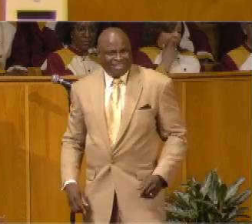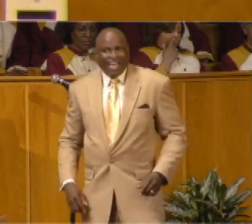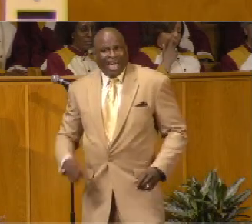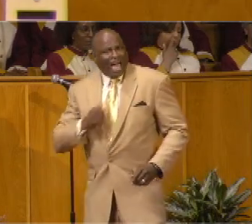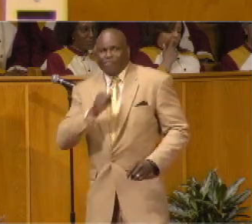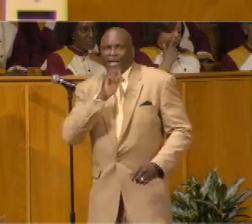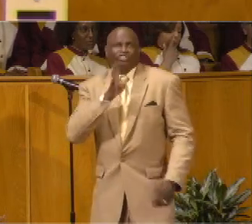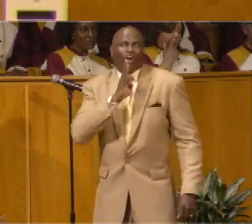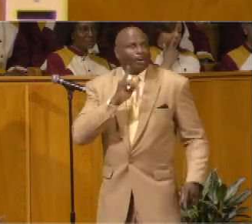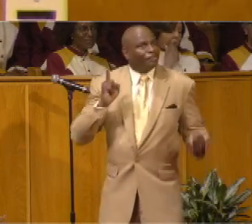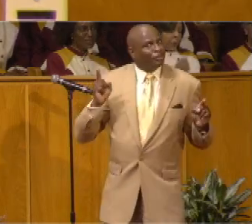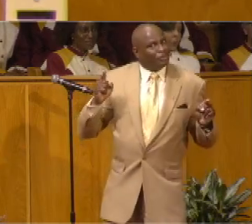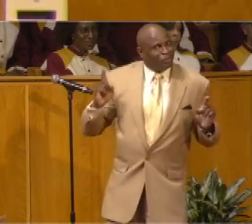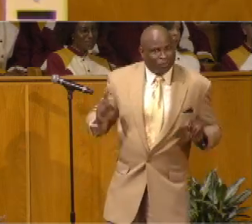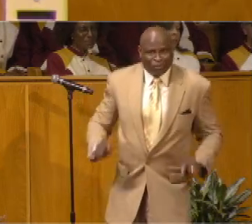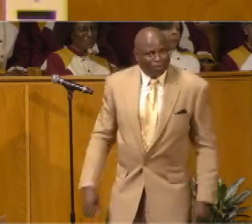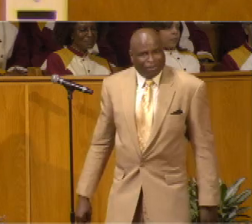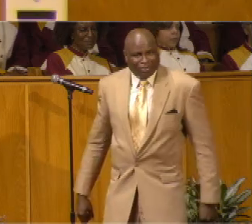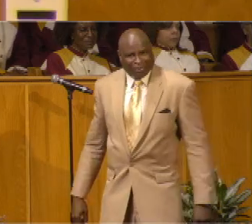I'm not talking to you.